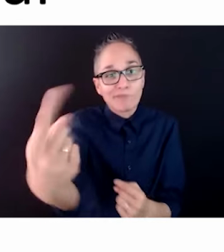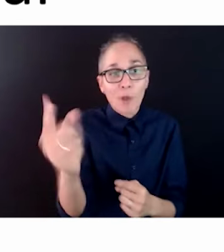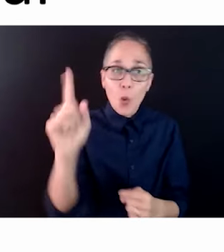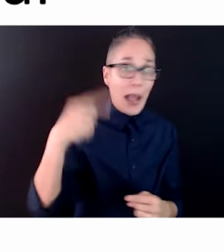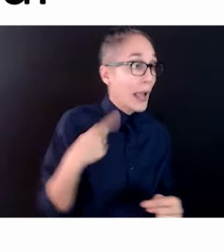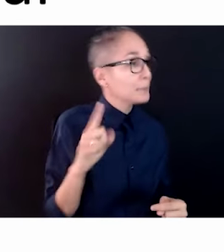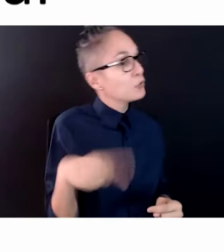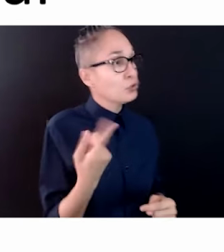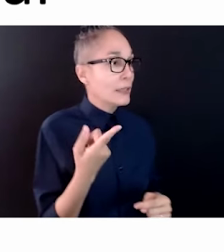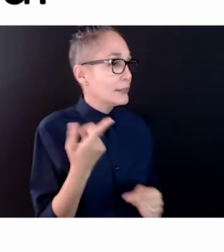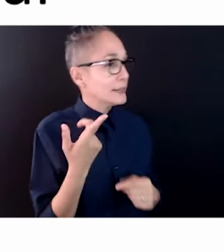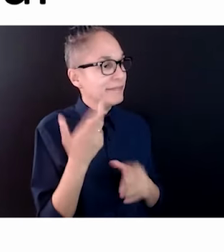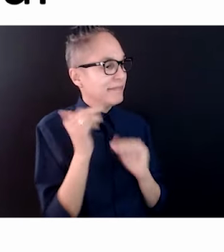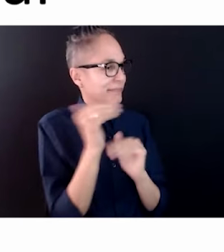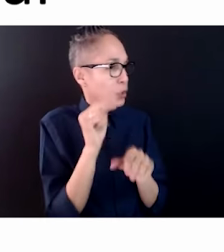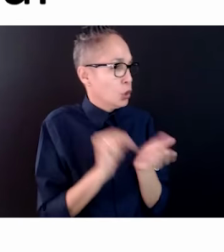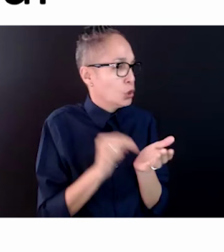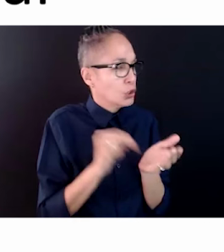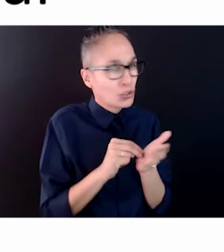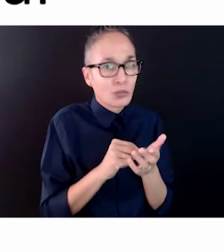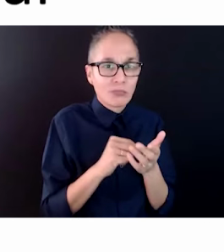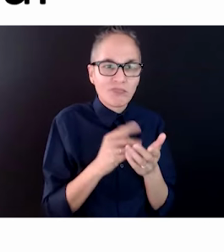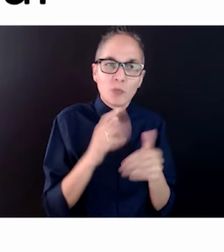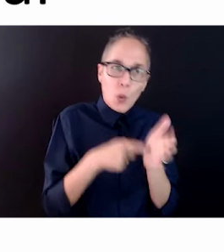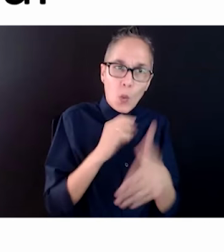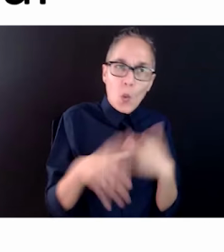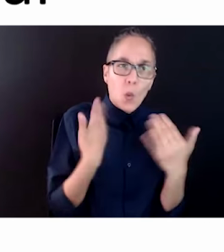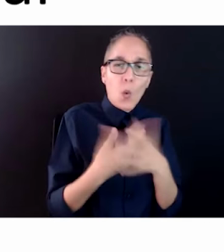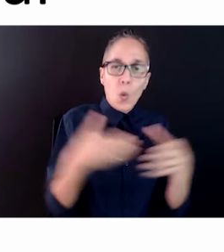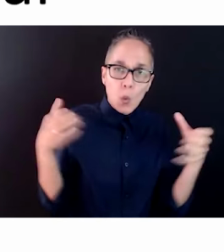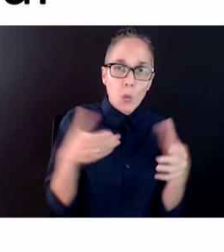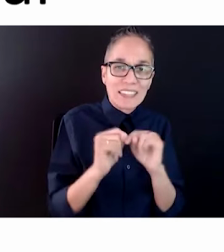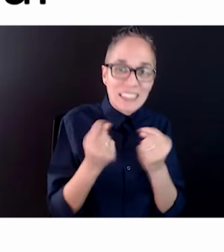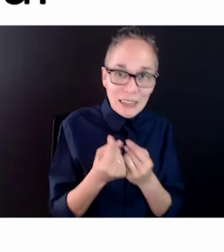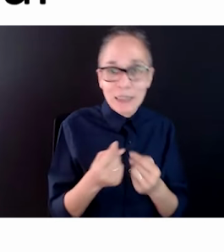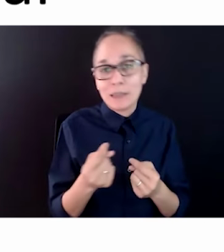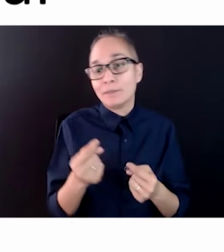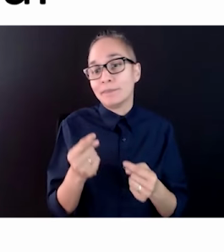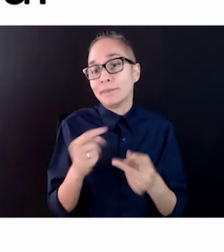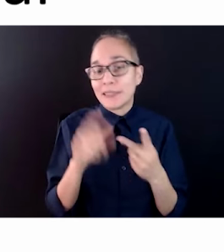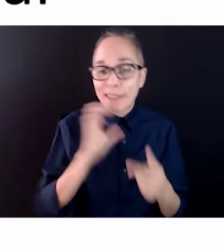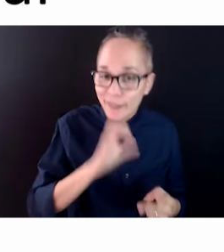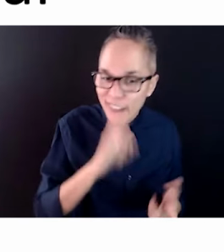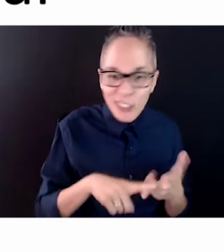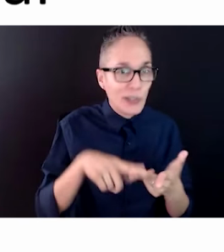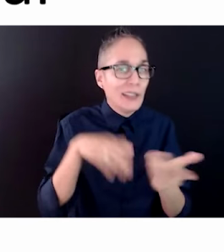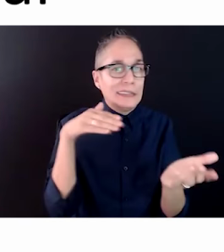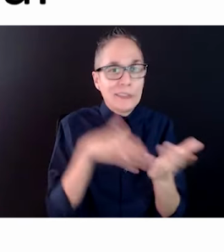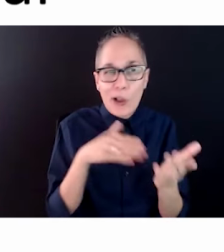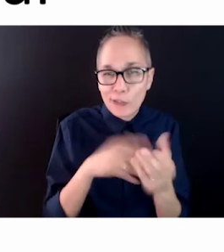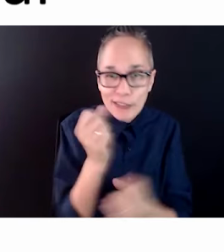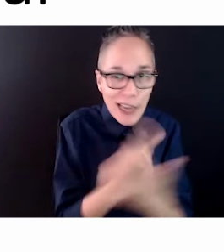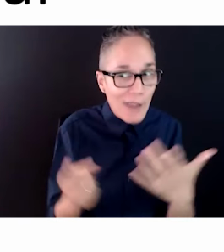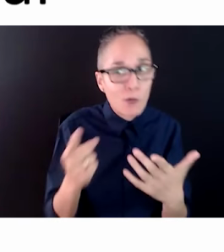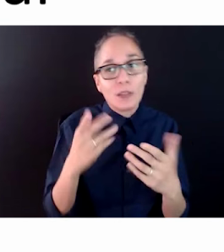nurse. It takes the janitors, it takes the cafeteria, it takes the doctors, it takes everybody to